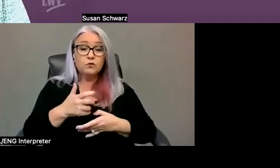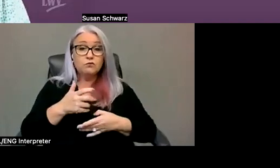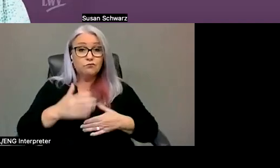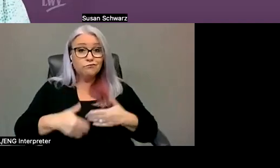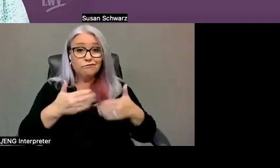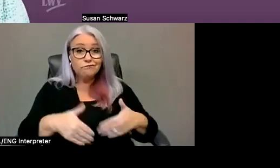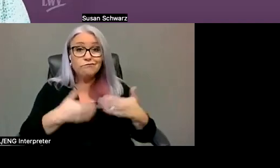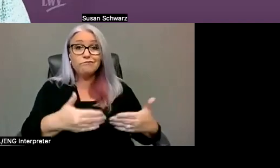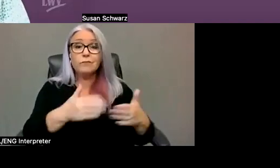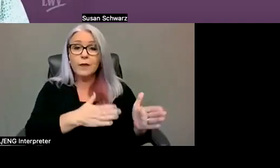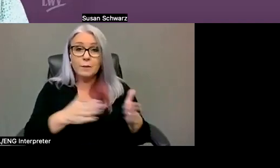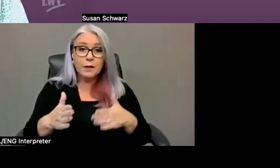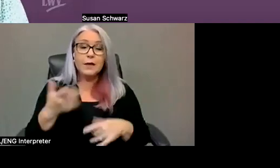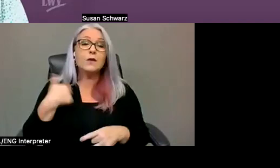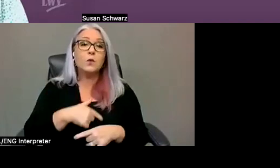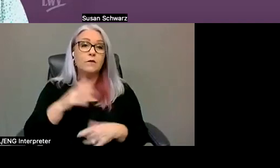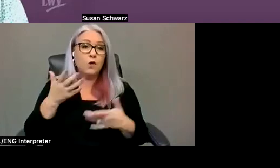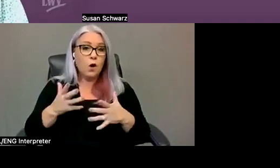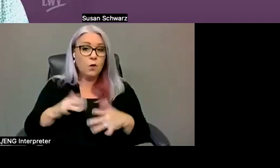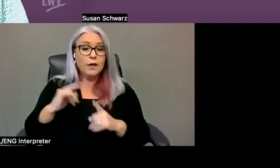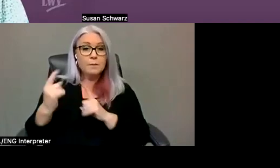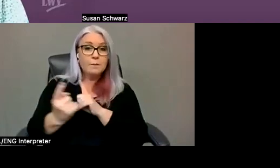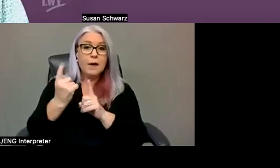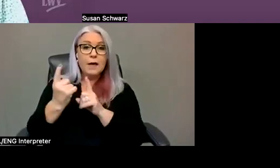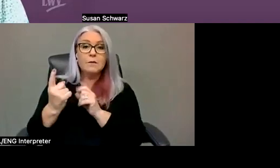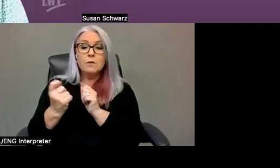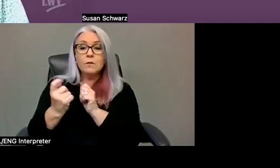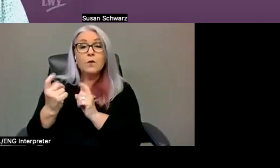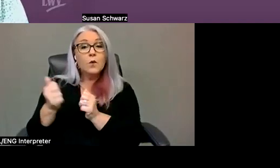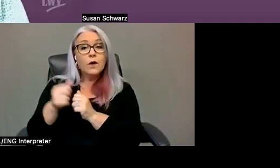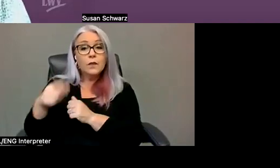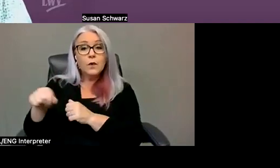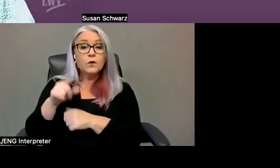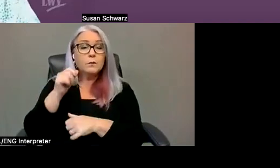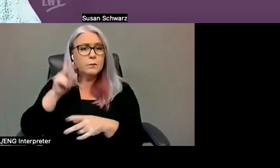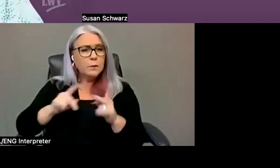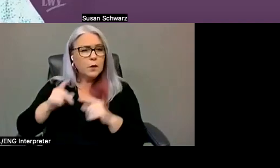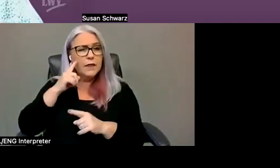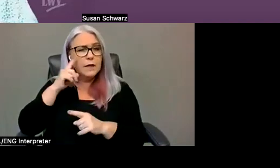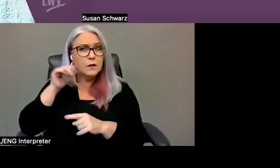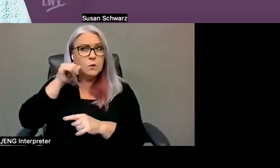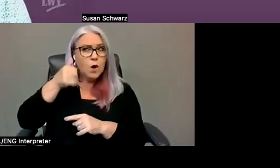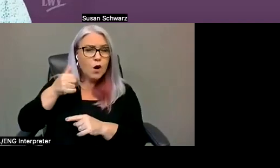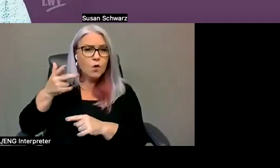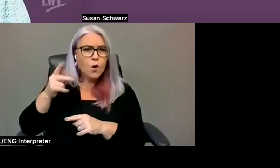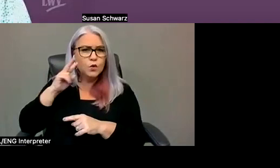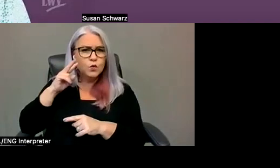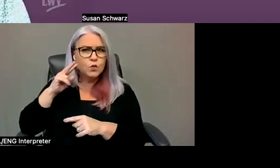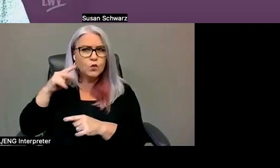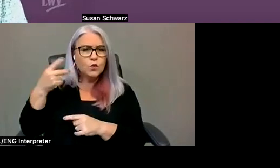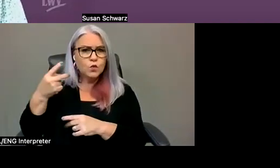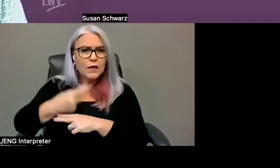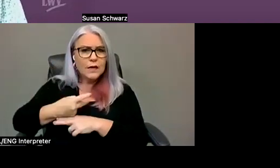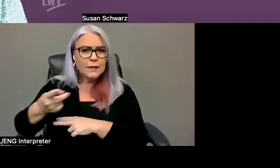So we've already met with those people once. I think we're meeting with them again even tomorrow or the next day. And these